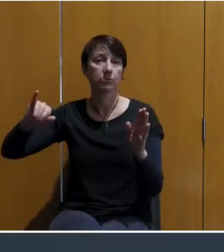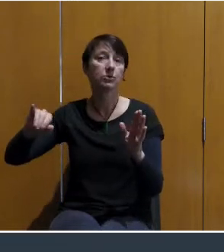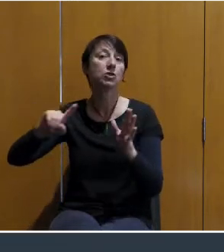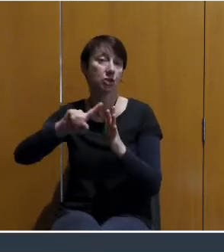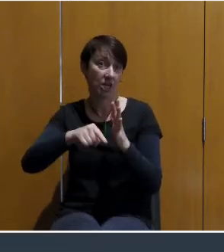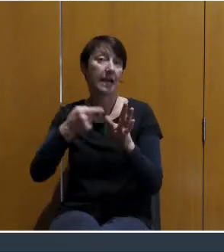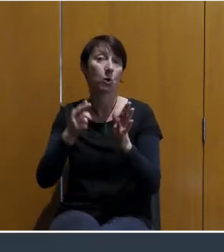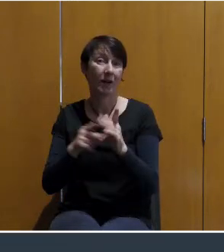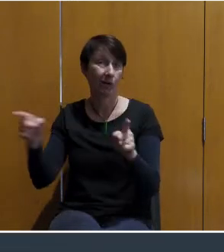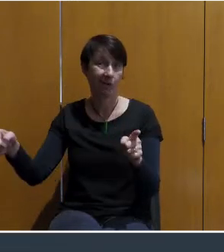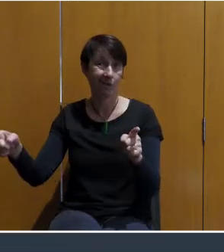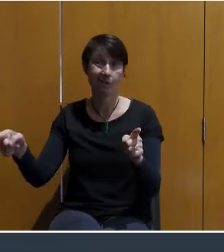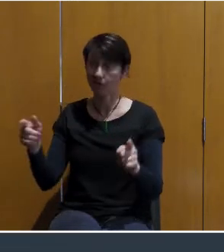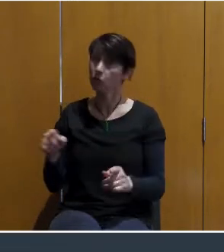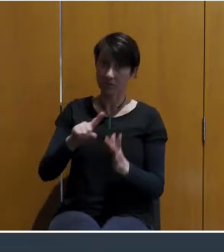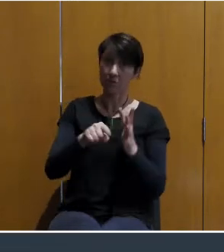in January.